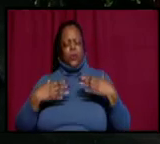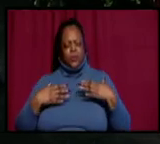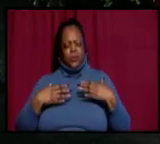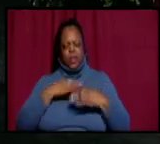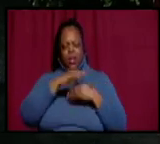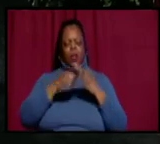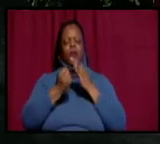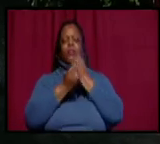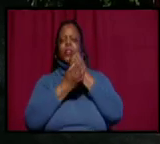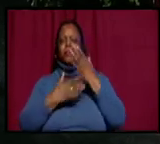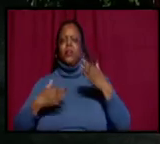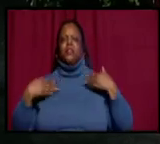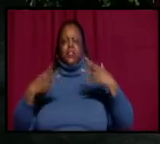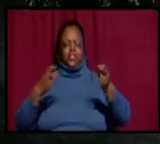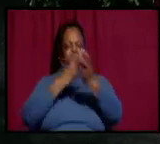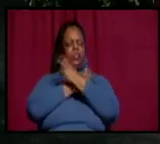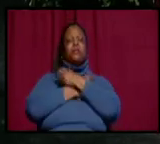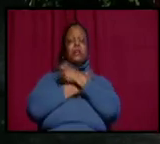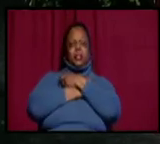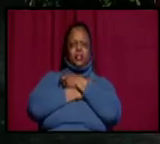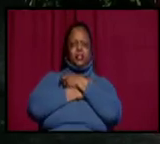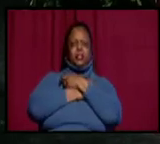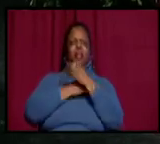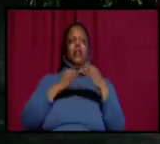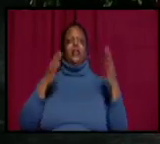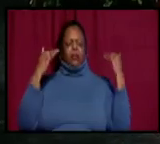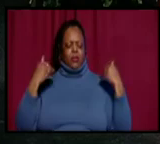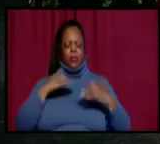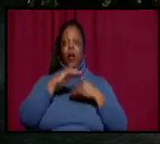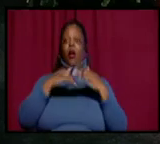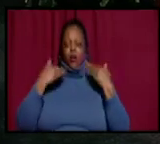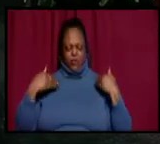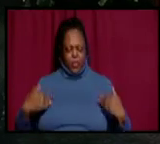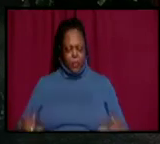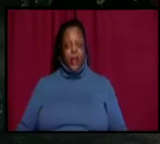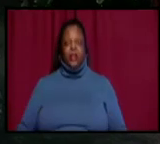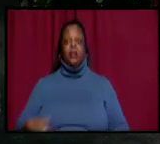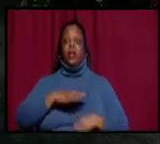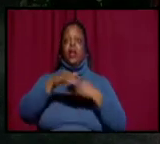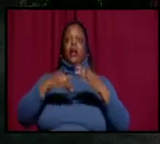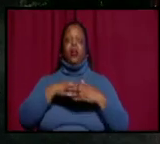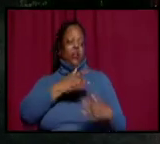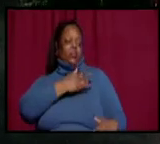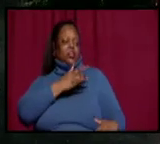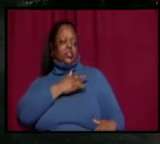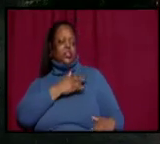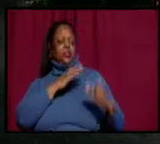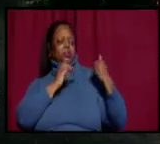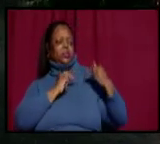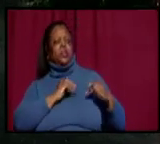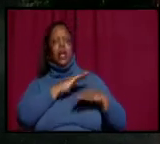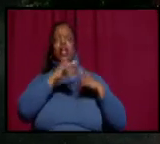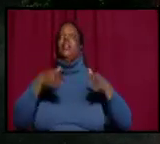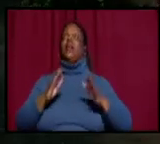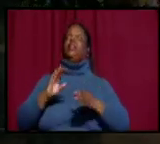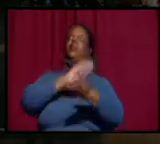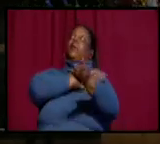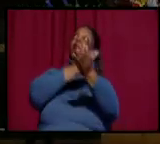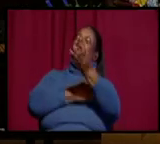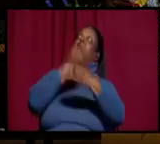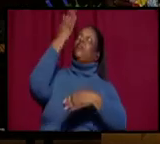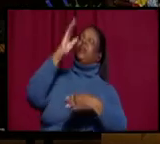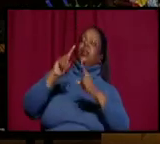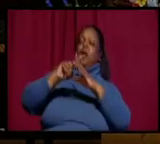circulatory system, the skeletal system, the systems of the body. God, even the cardiovascular system, let the power of